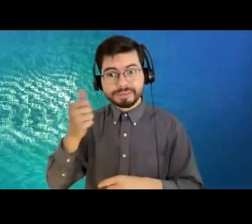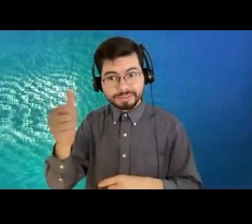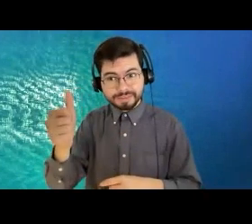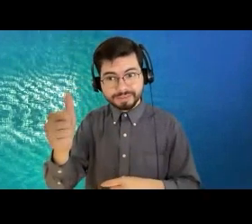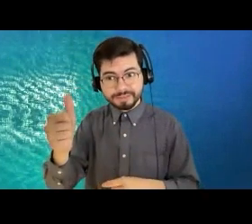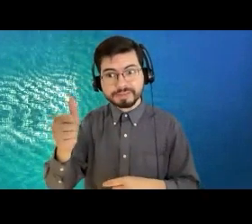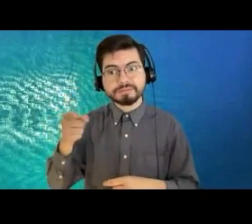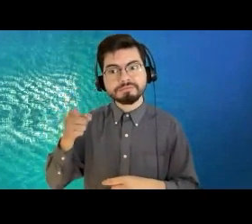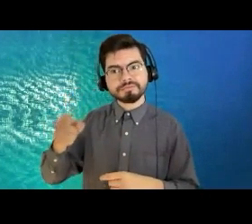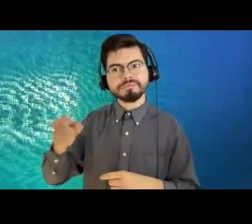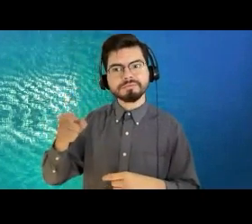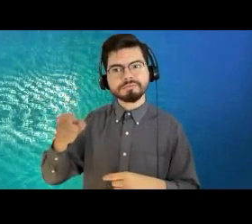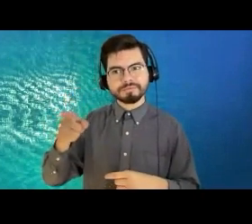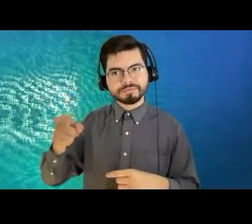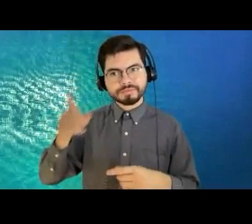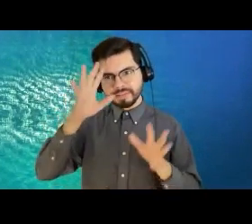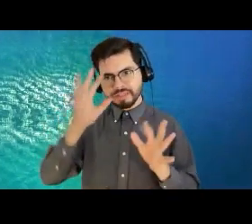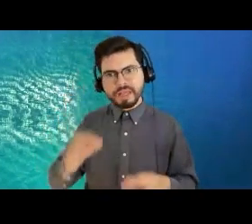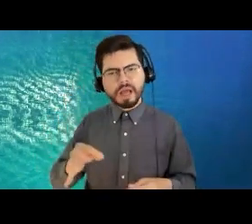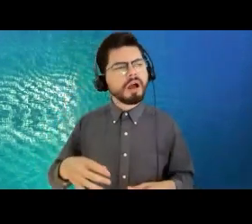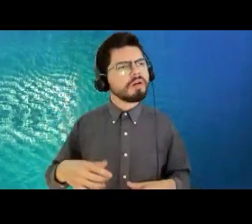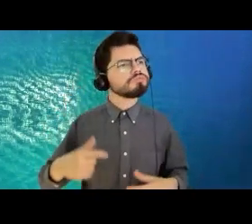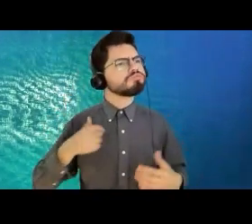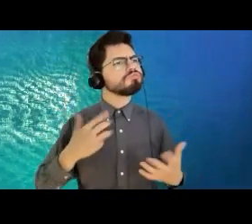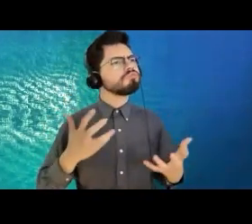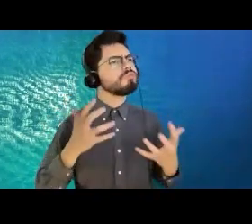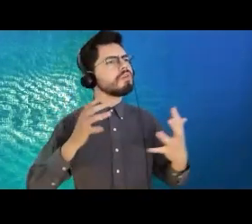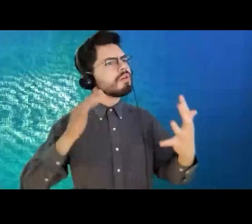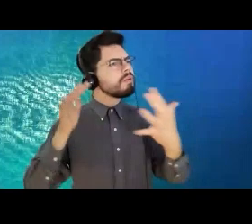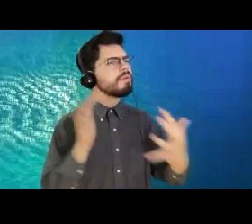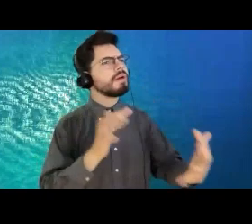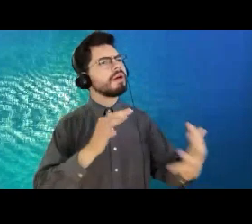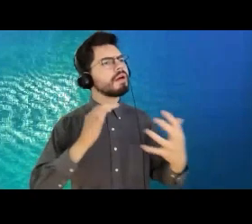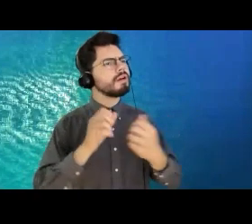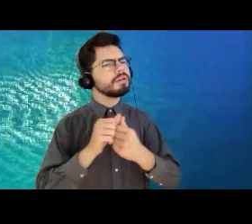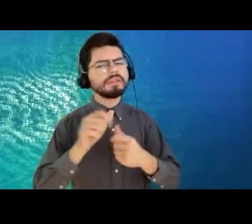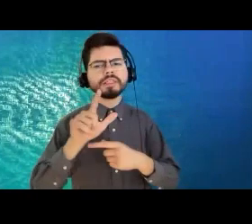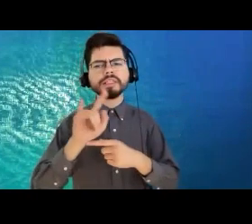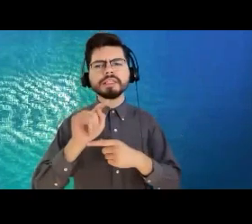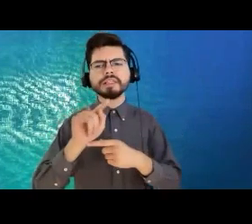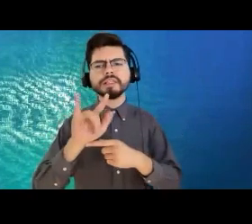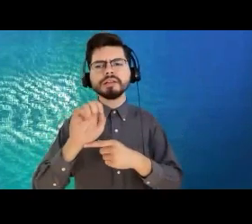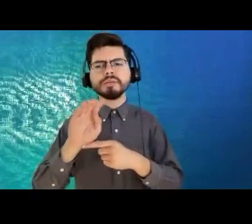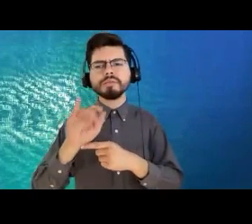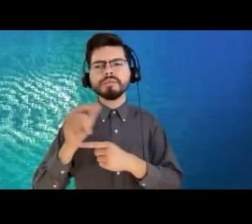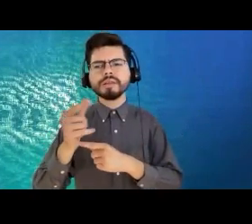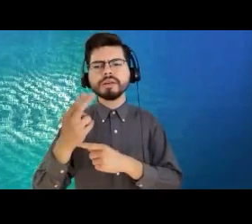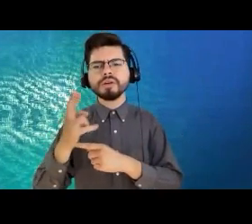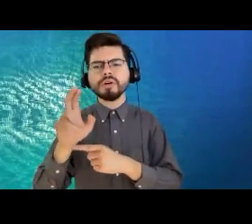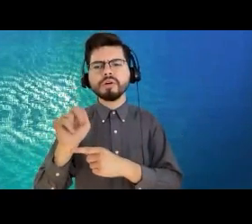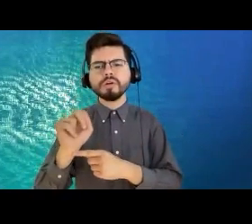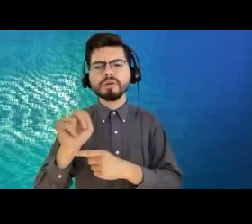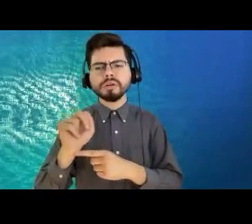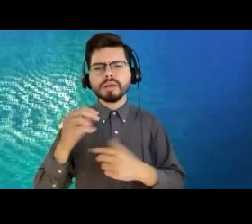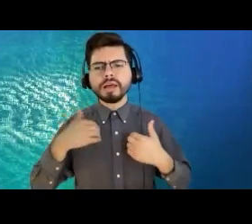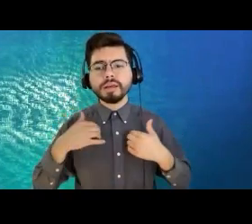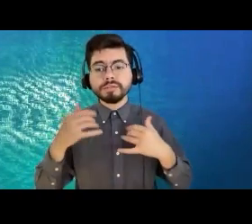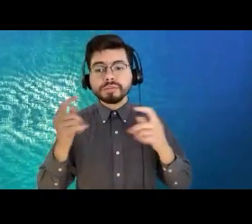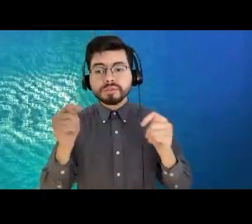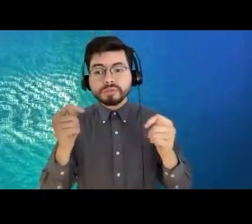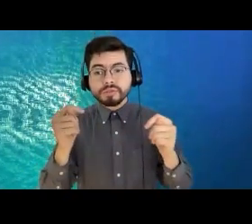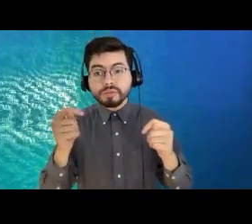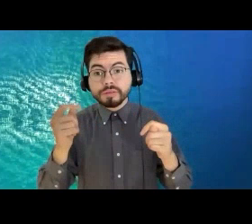to reenact the Battle of the Little Bighorn with action figures and introduce fire onto the